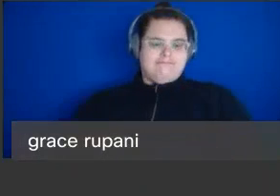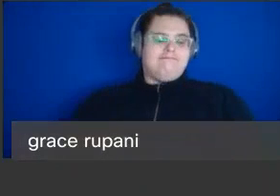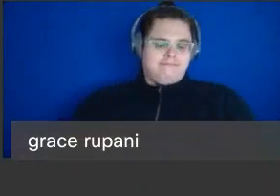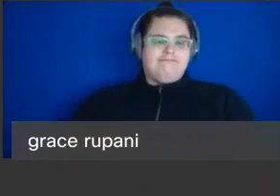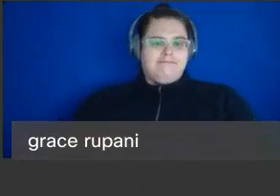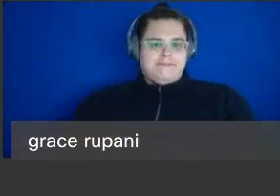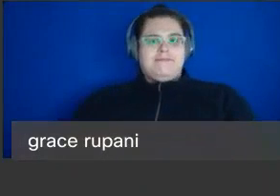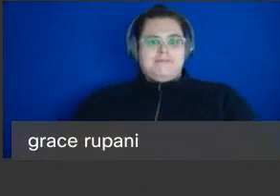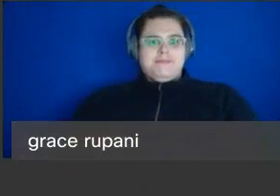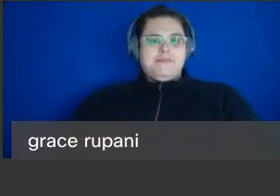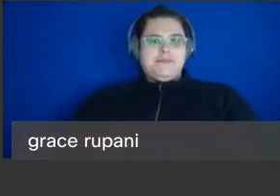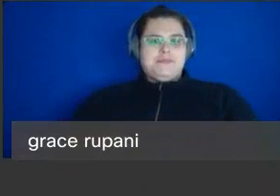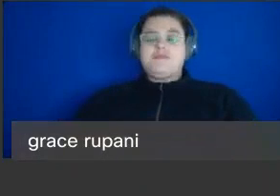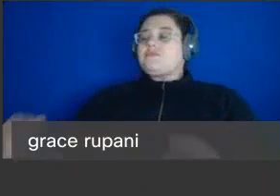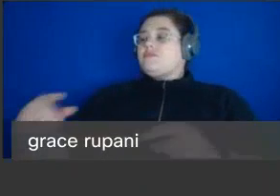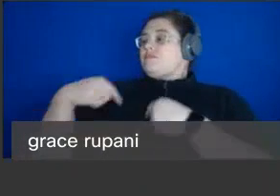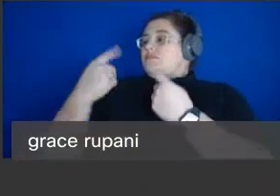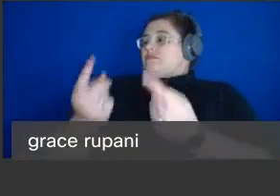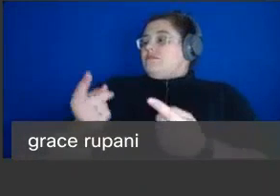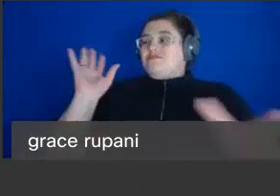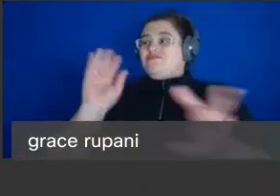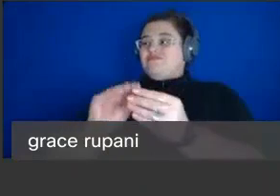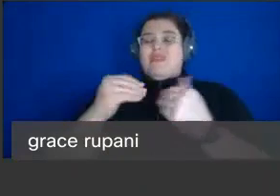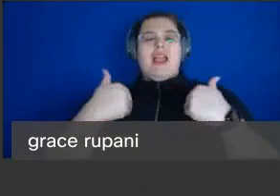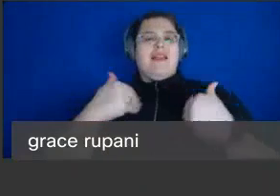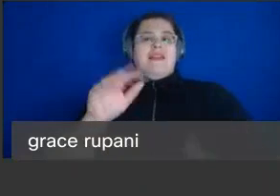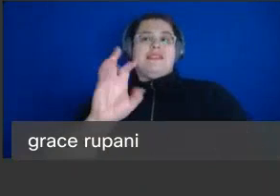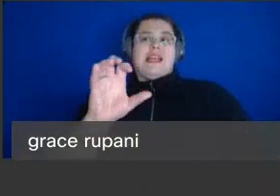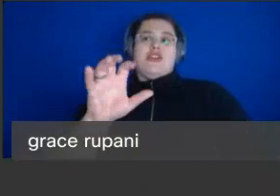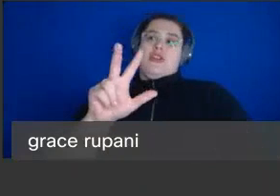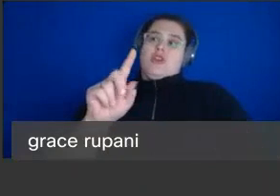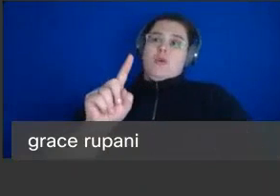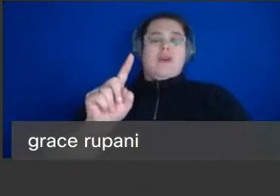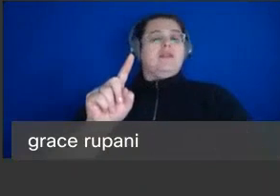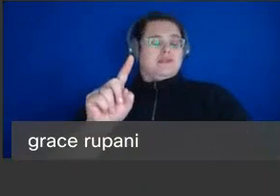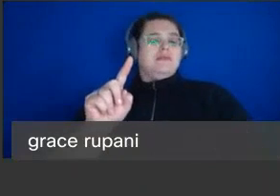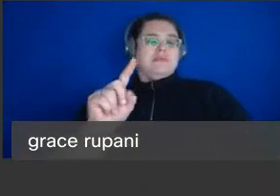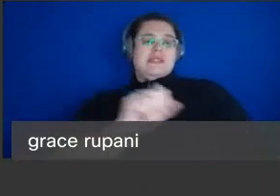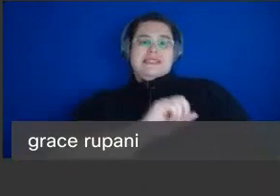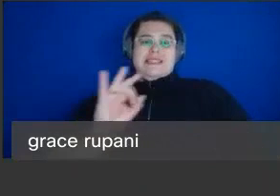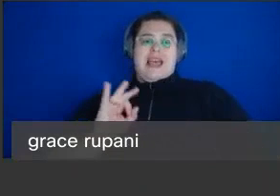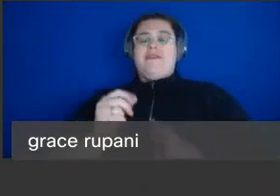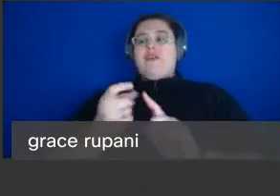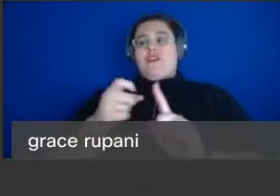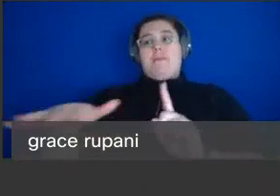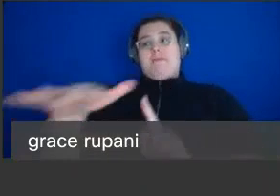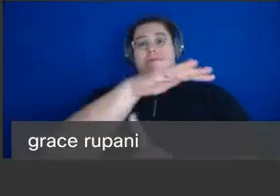And to date, we have 631 staff, provider staff who've tested positive for